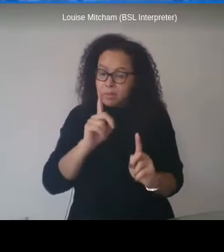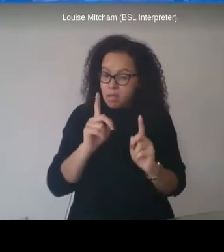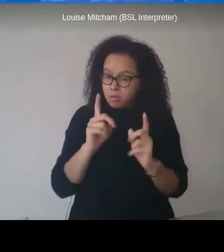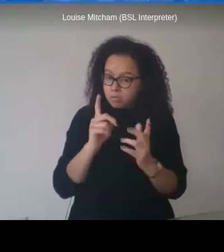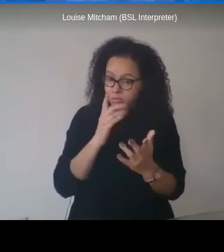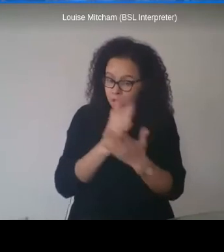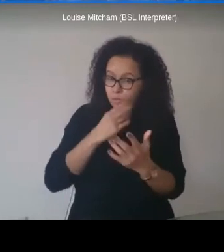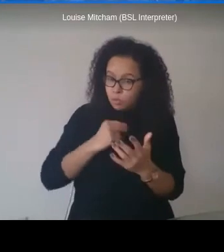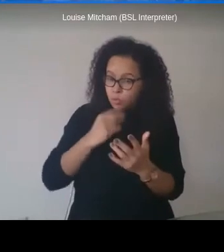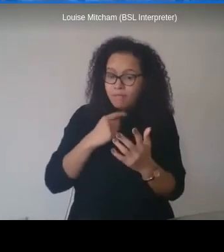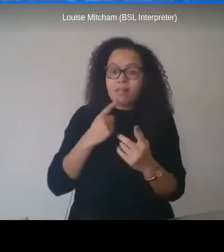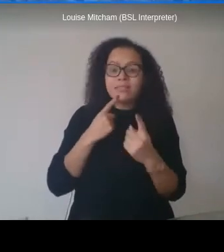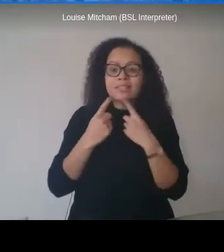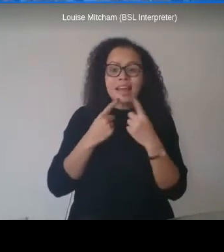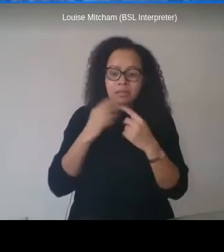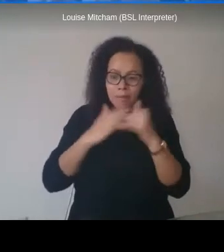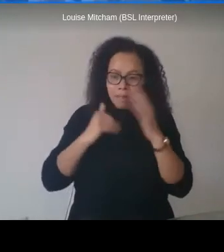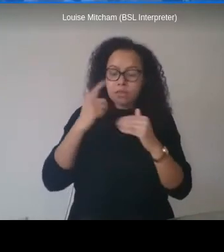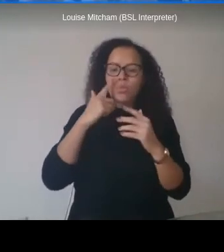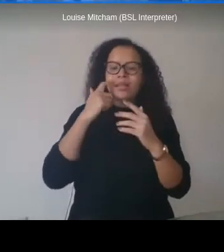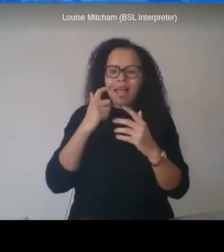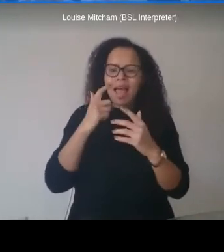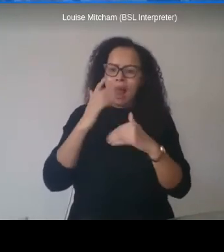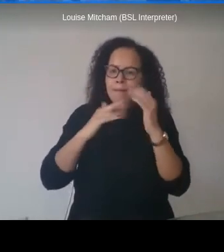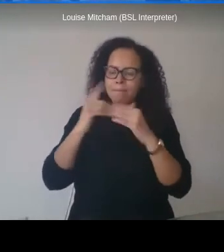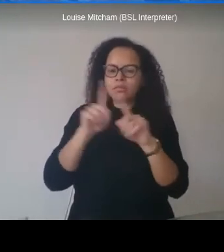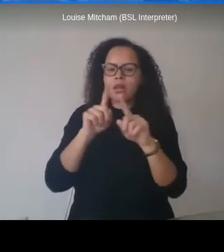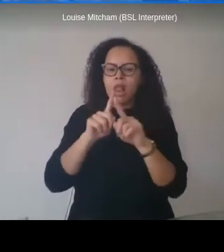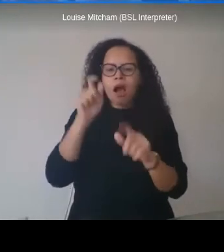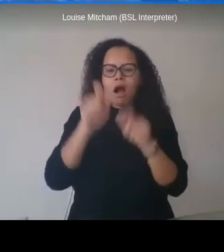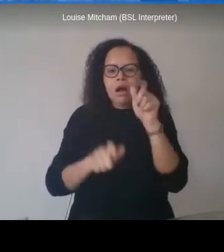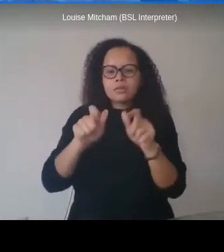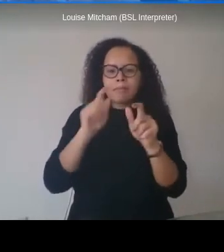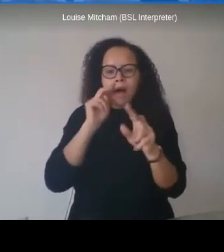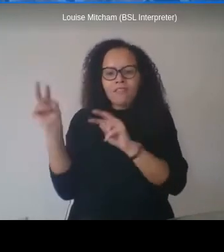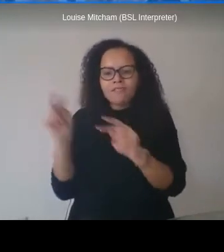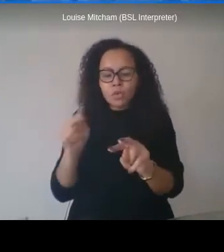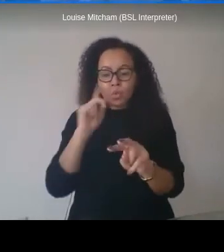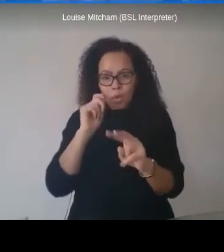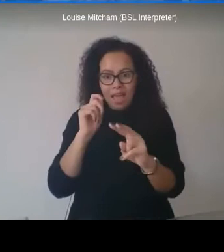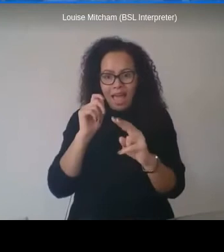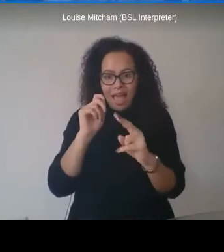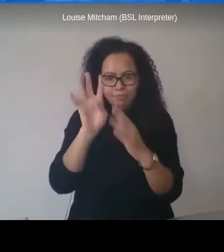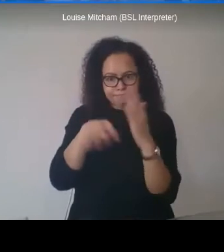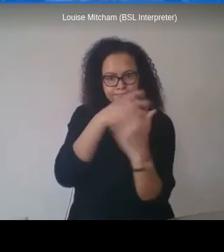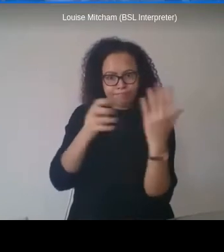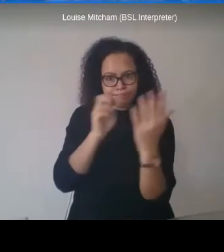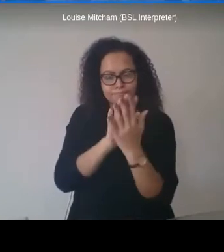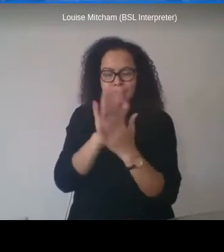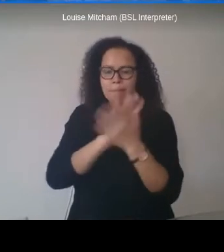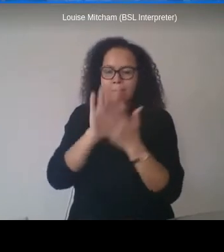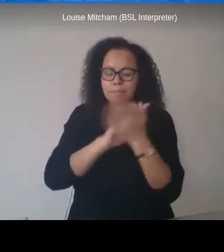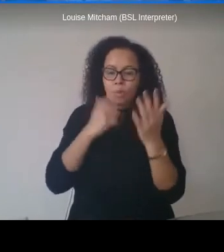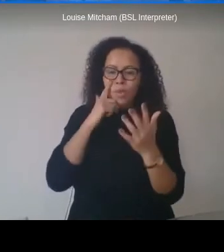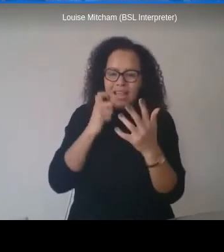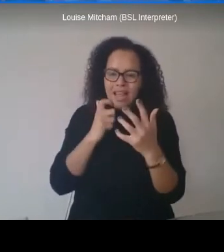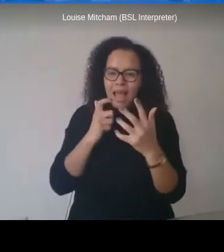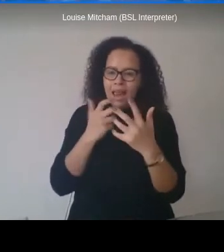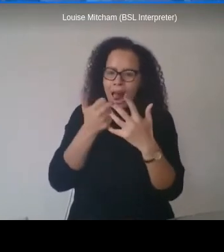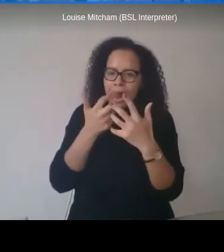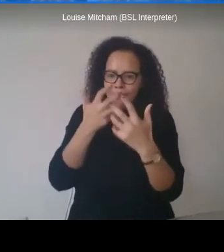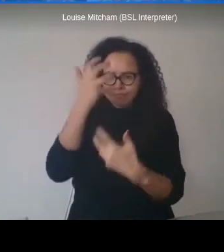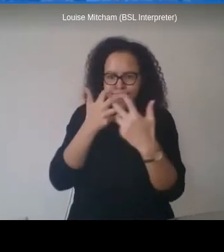is we can create a single customer view, and we can start tailoring our offering to the individual customers. When Emma talked